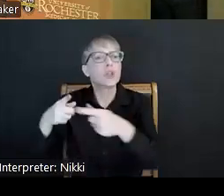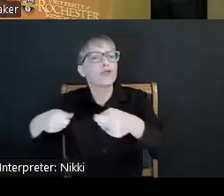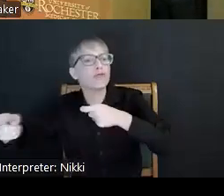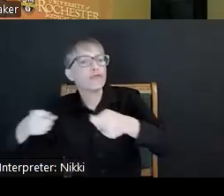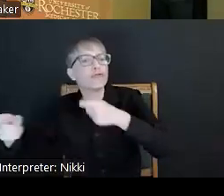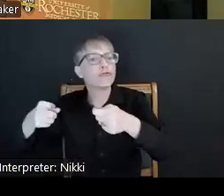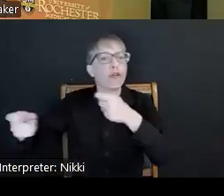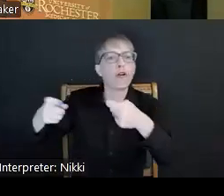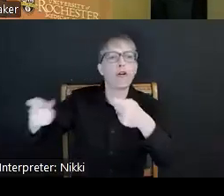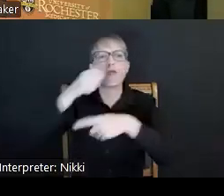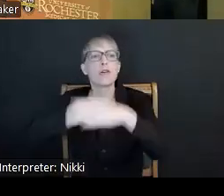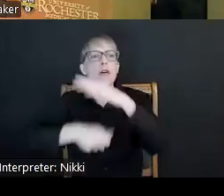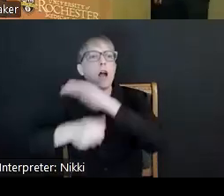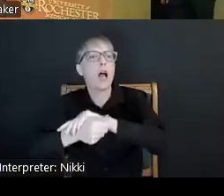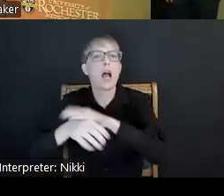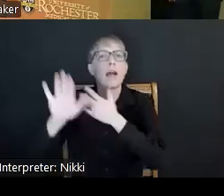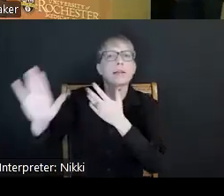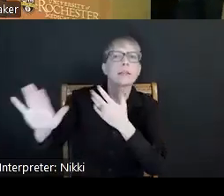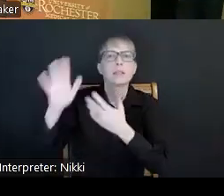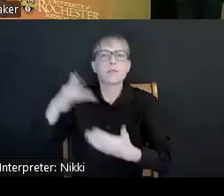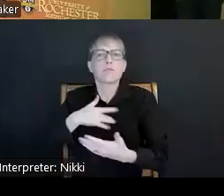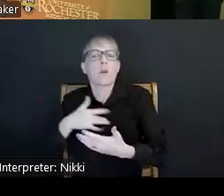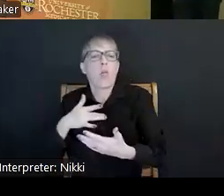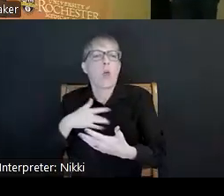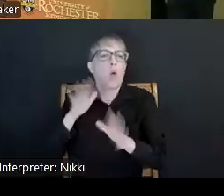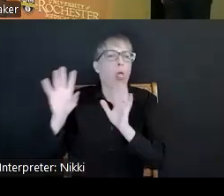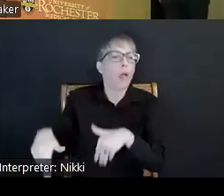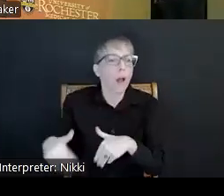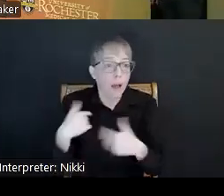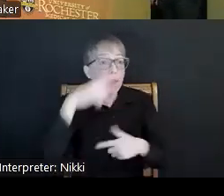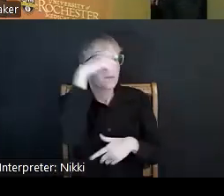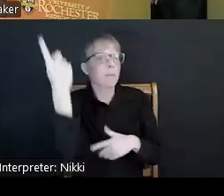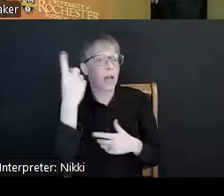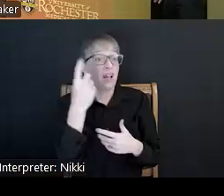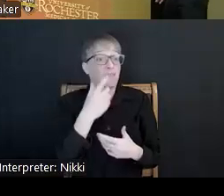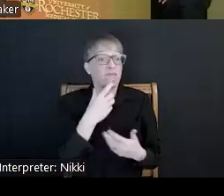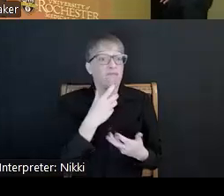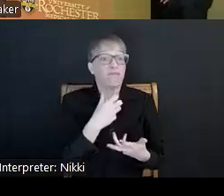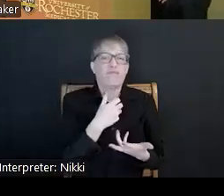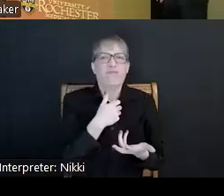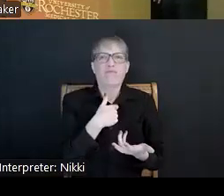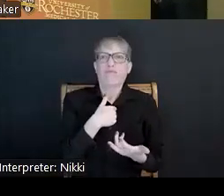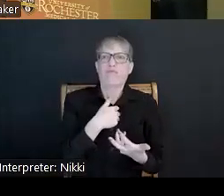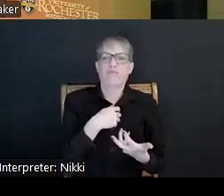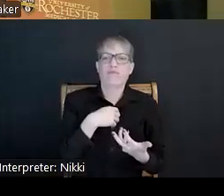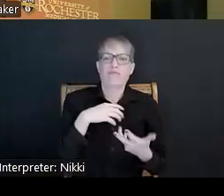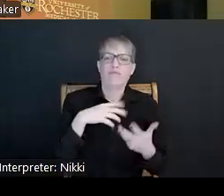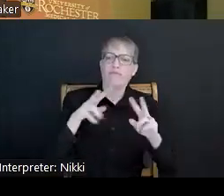resentment focuses on the Eastman Kodak Company as the prime symbol of the ultimate in white power and oppression.